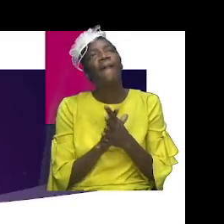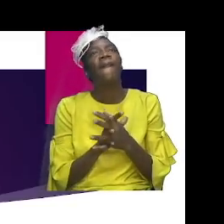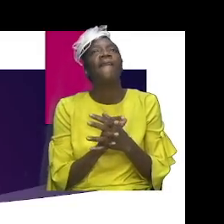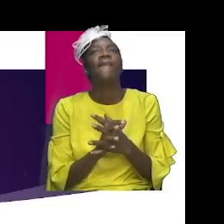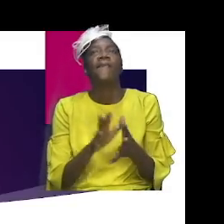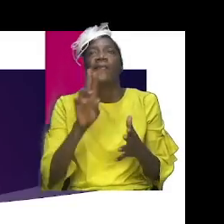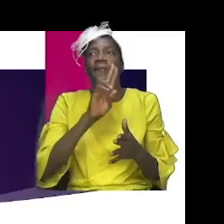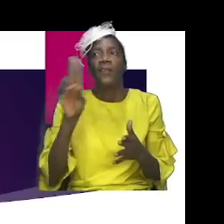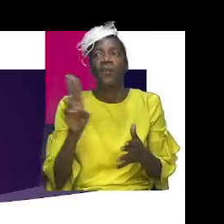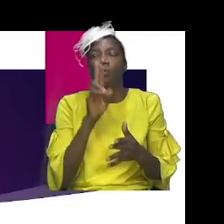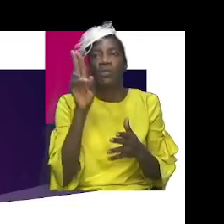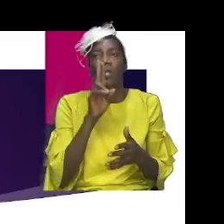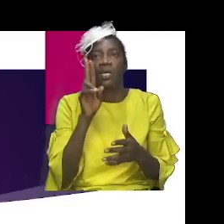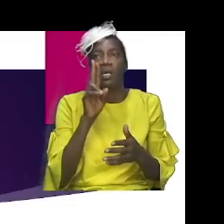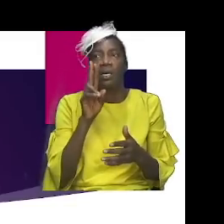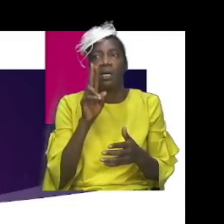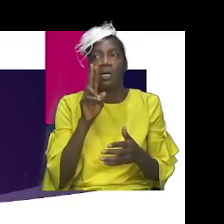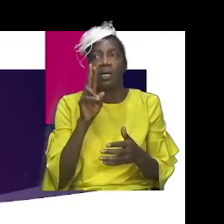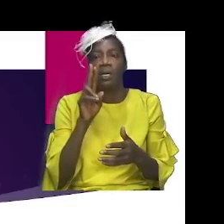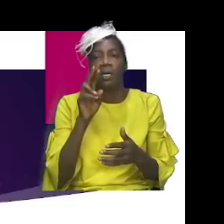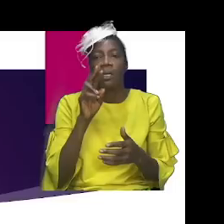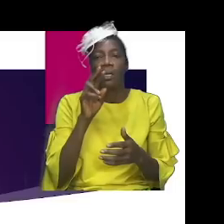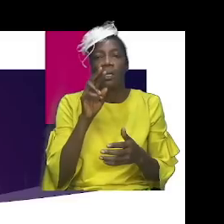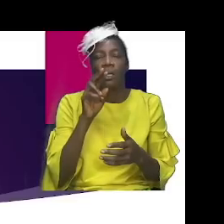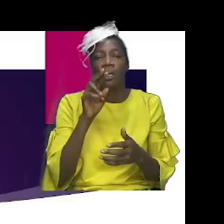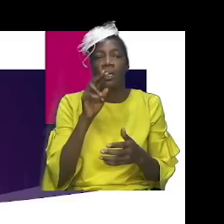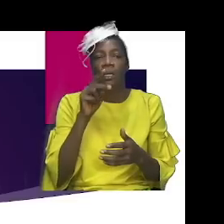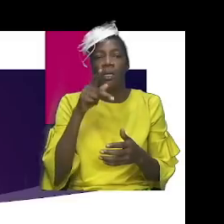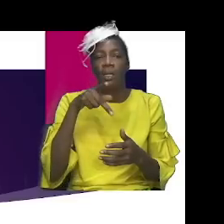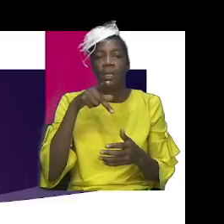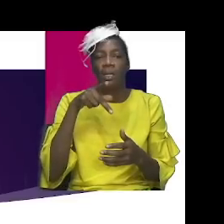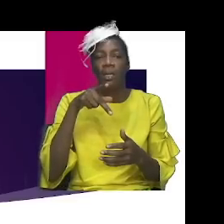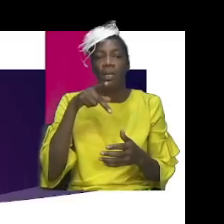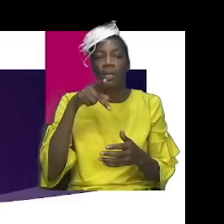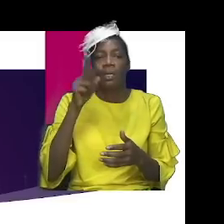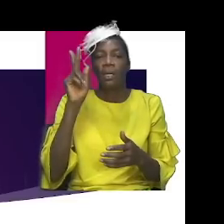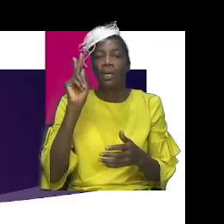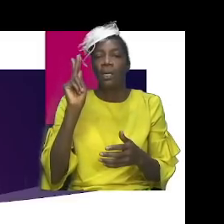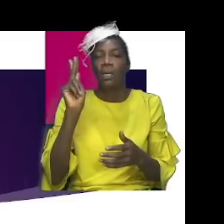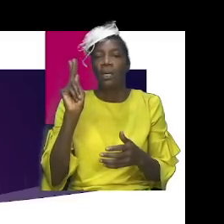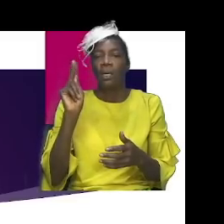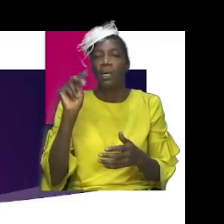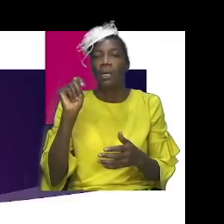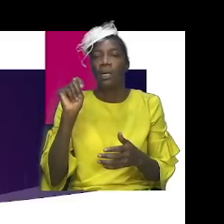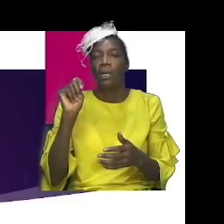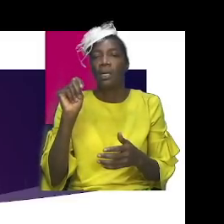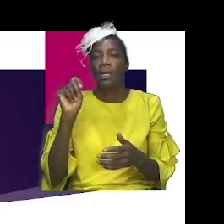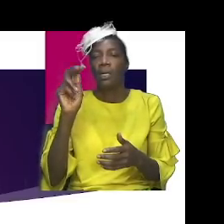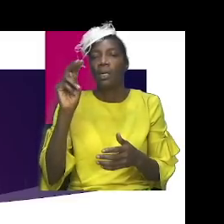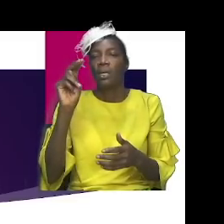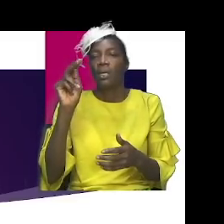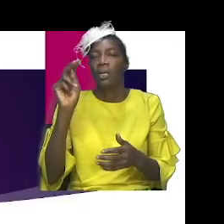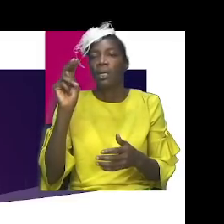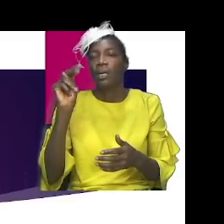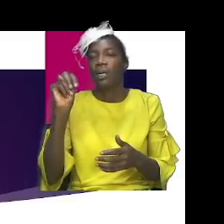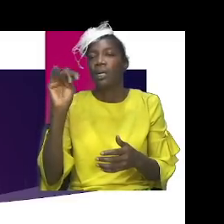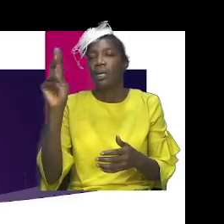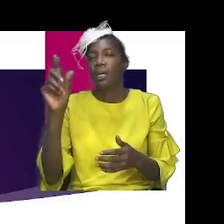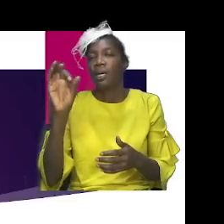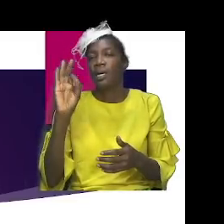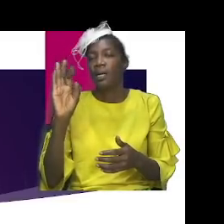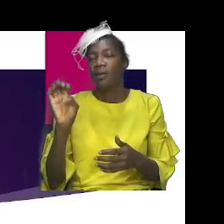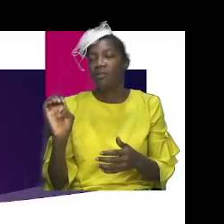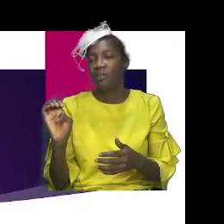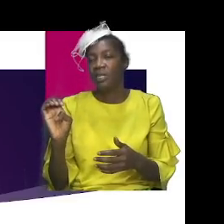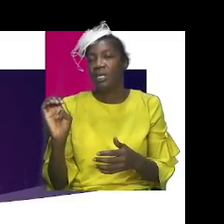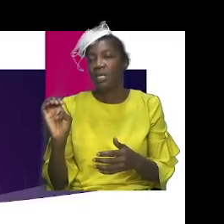using a knife. A knife was used to stab him to death. But then when the police started to